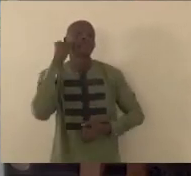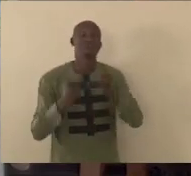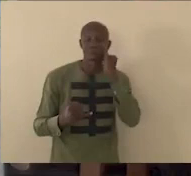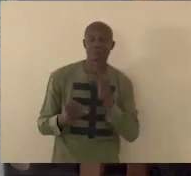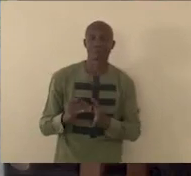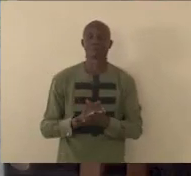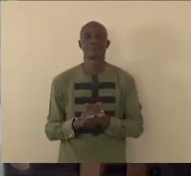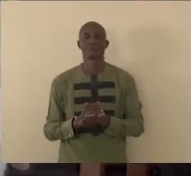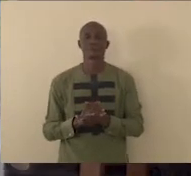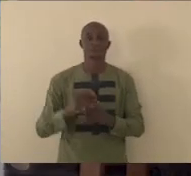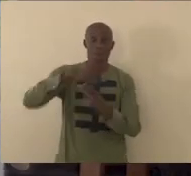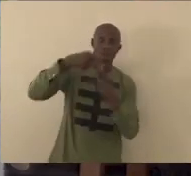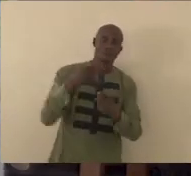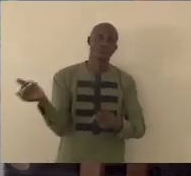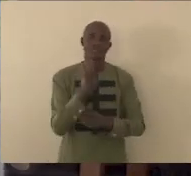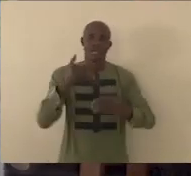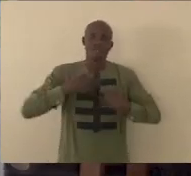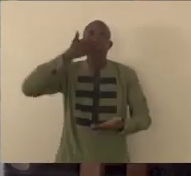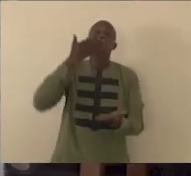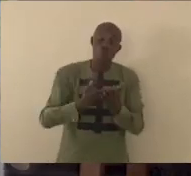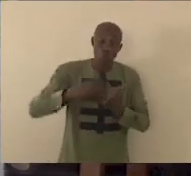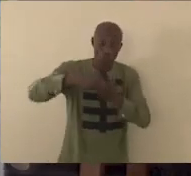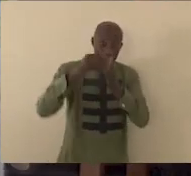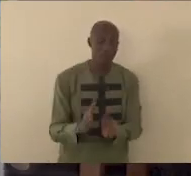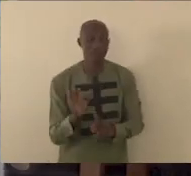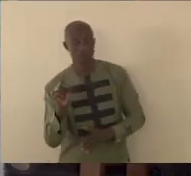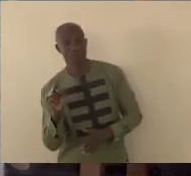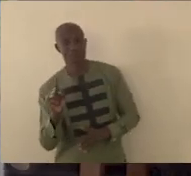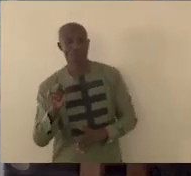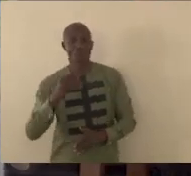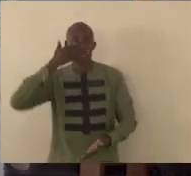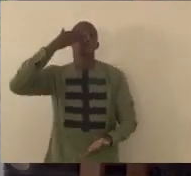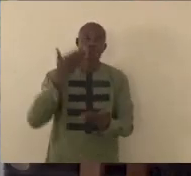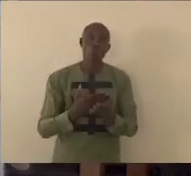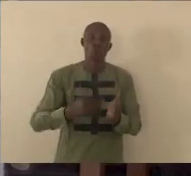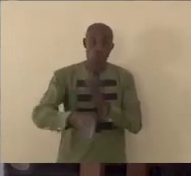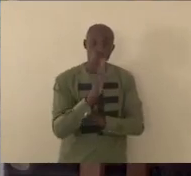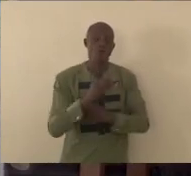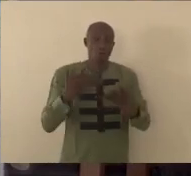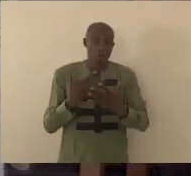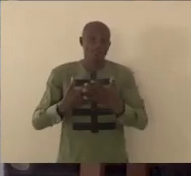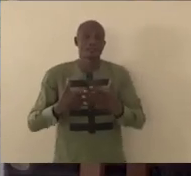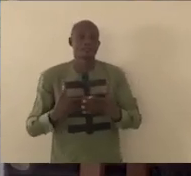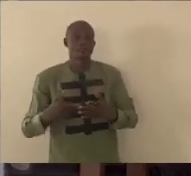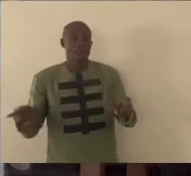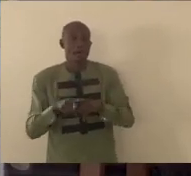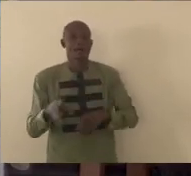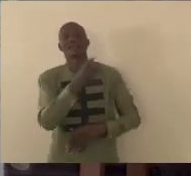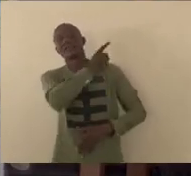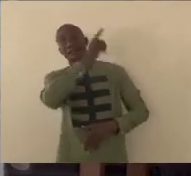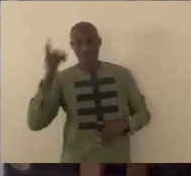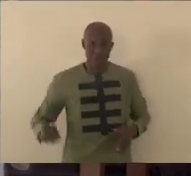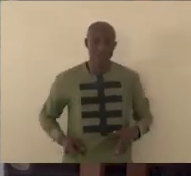Israel. When they had good leaders, good God-fearing leaders like Joshua, like David,